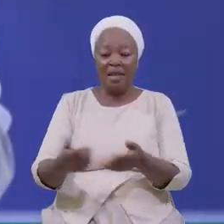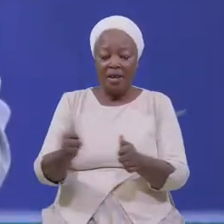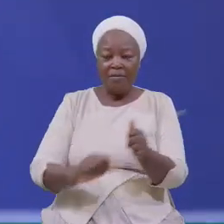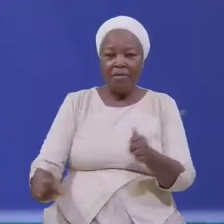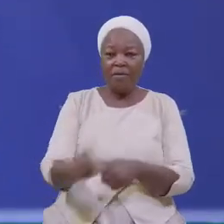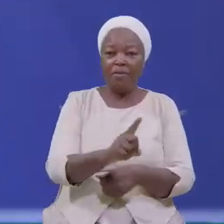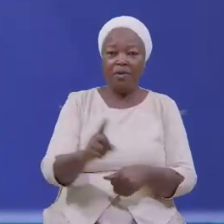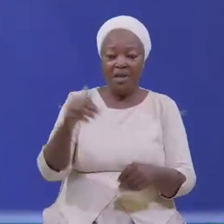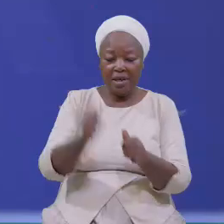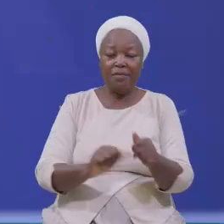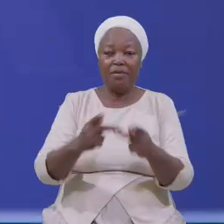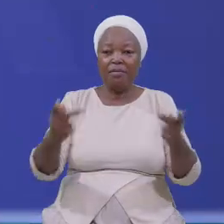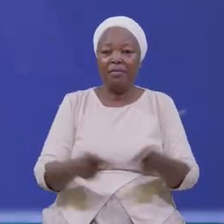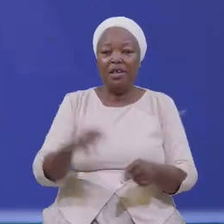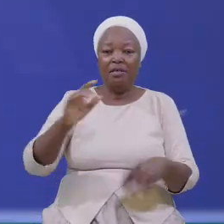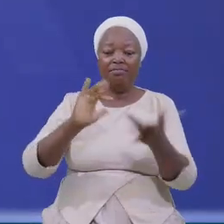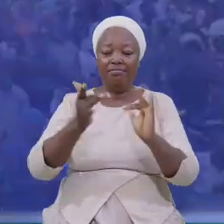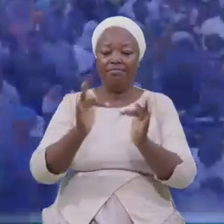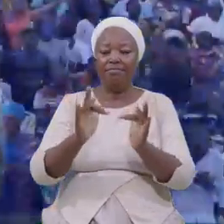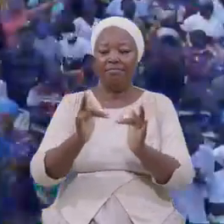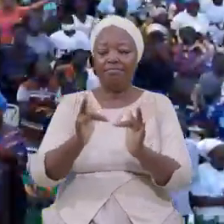Everyone, everywhere online.